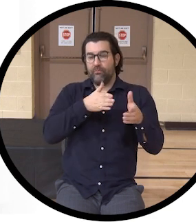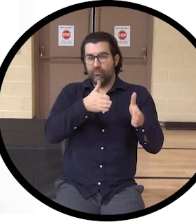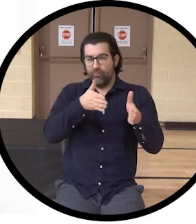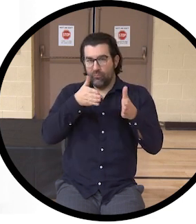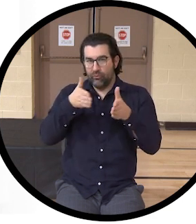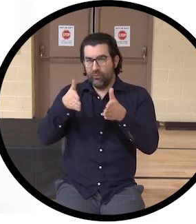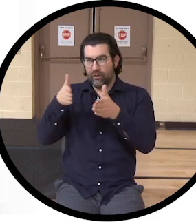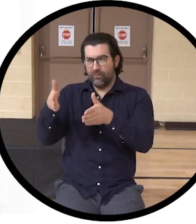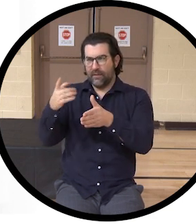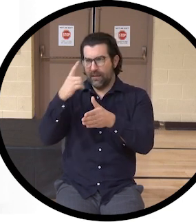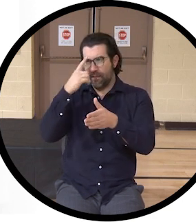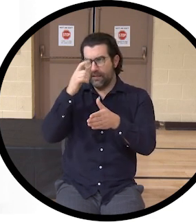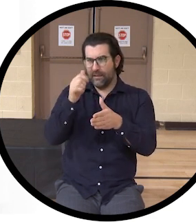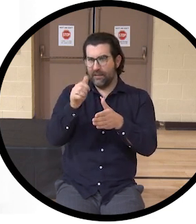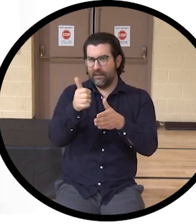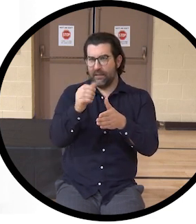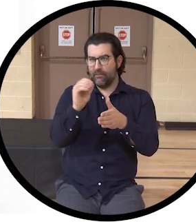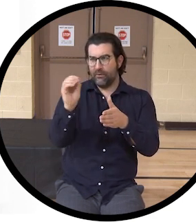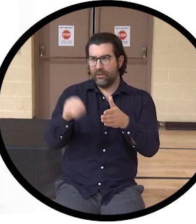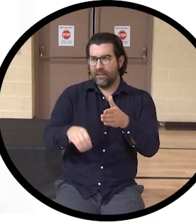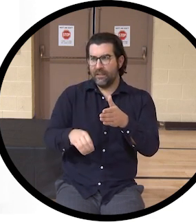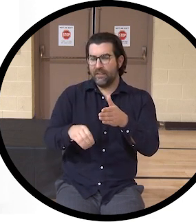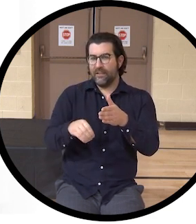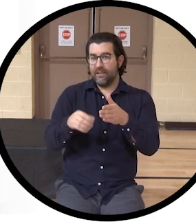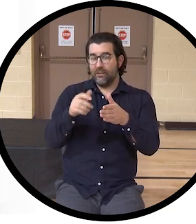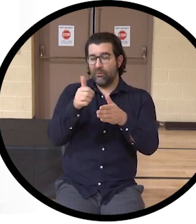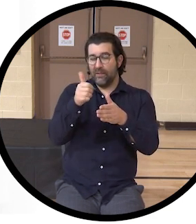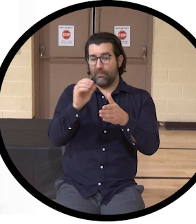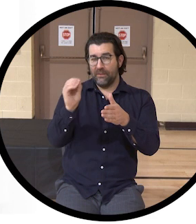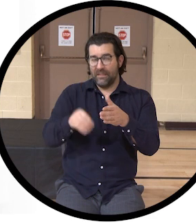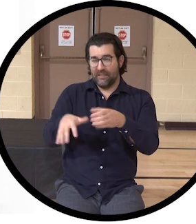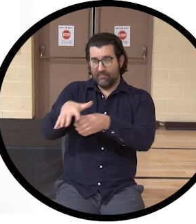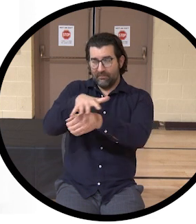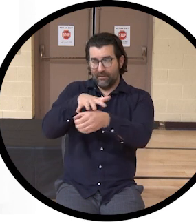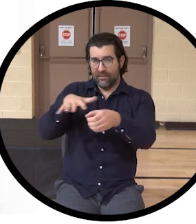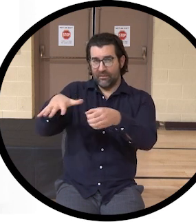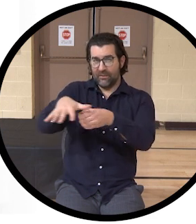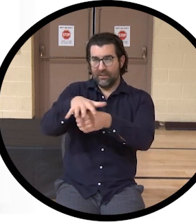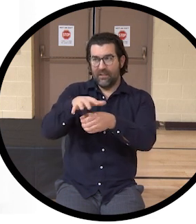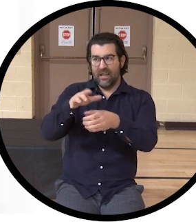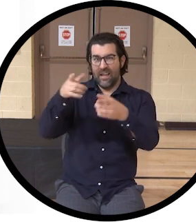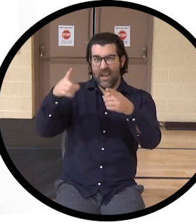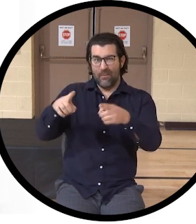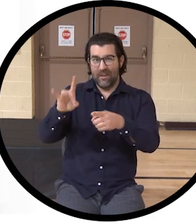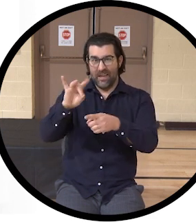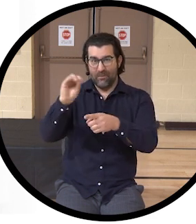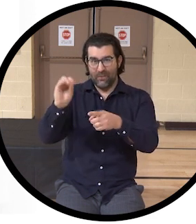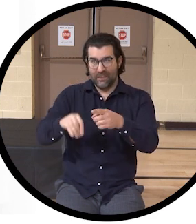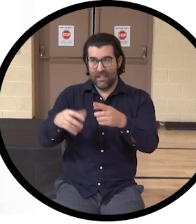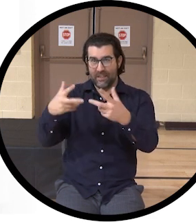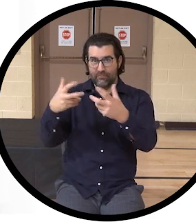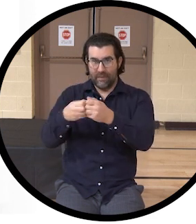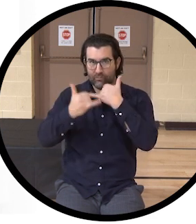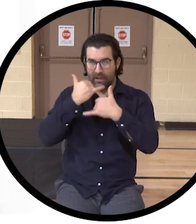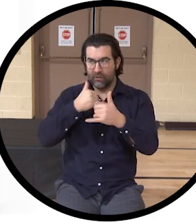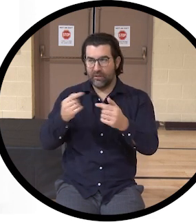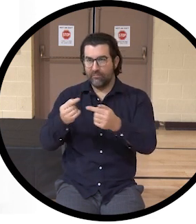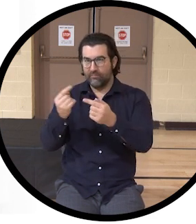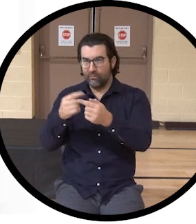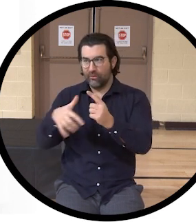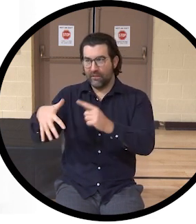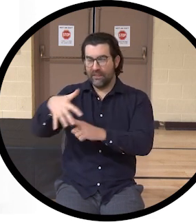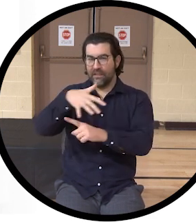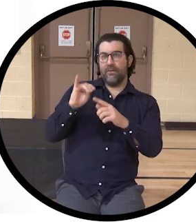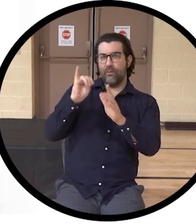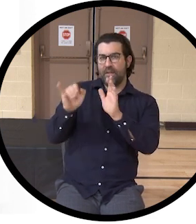It's 10%, I think, of road miles where 80% of our accidents are. And so Domi's really trying to be proactive in addressing